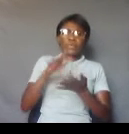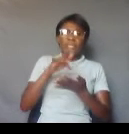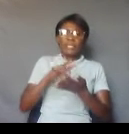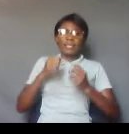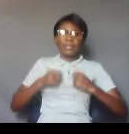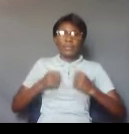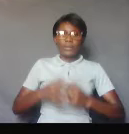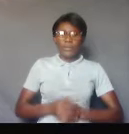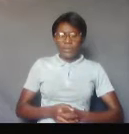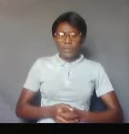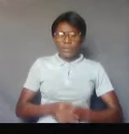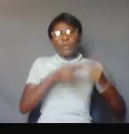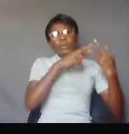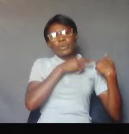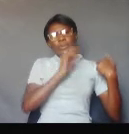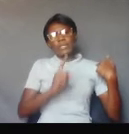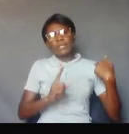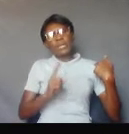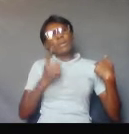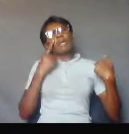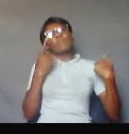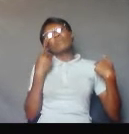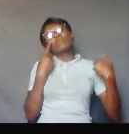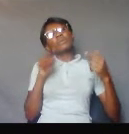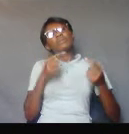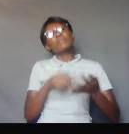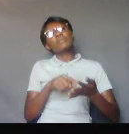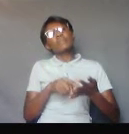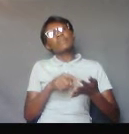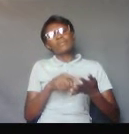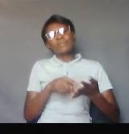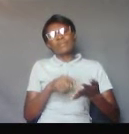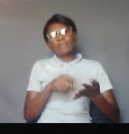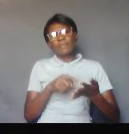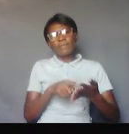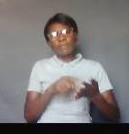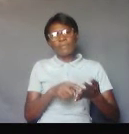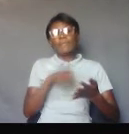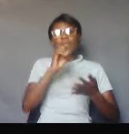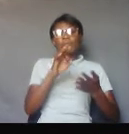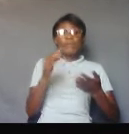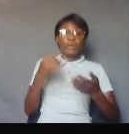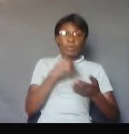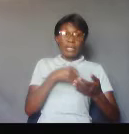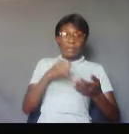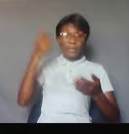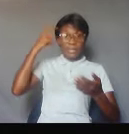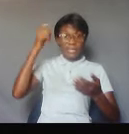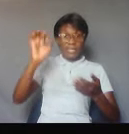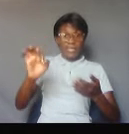where you stand determines what you see. And therefore, we need to be very serious about the context of the